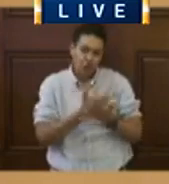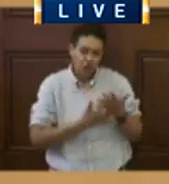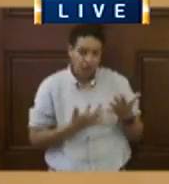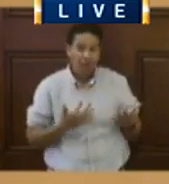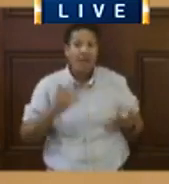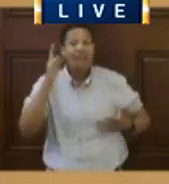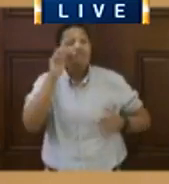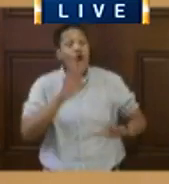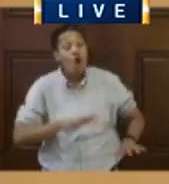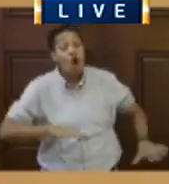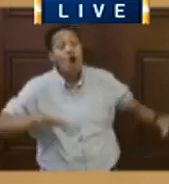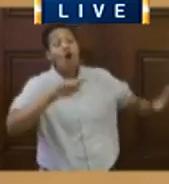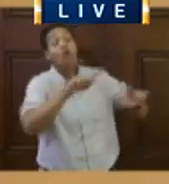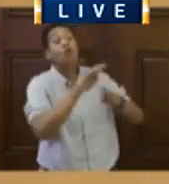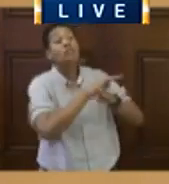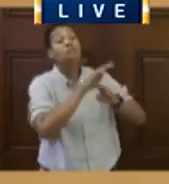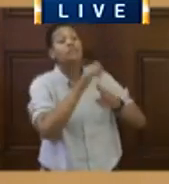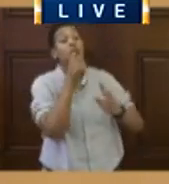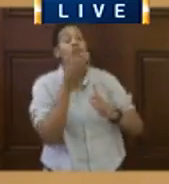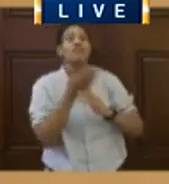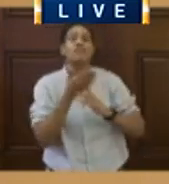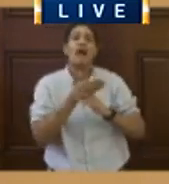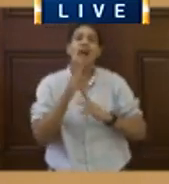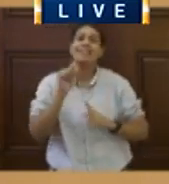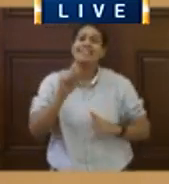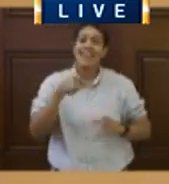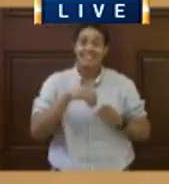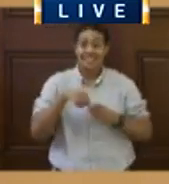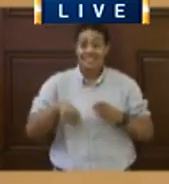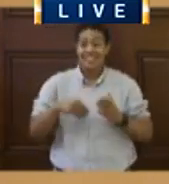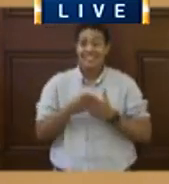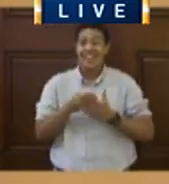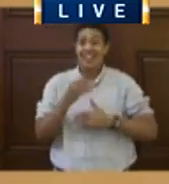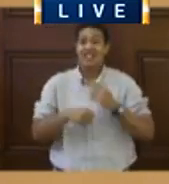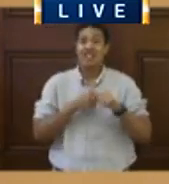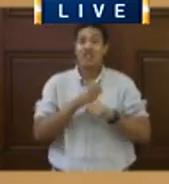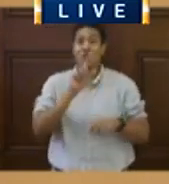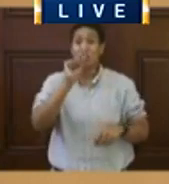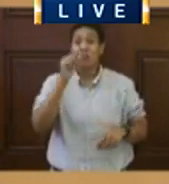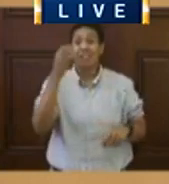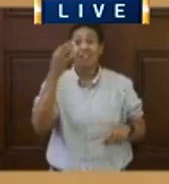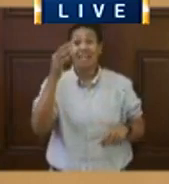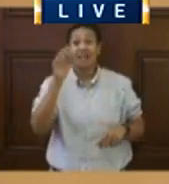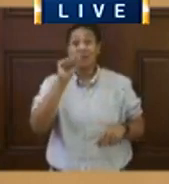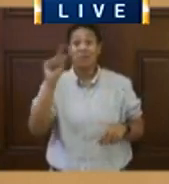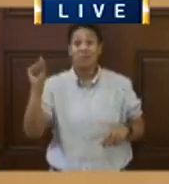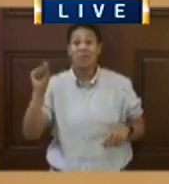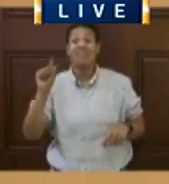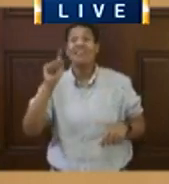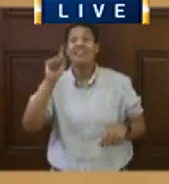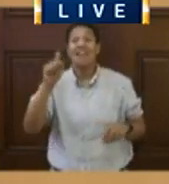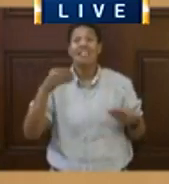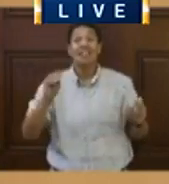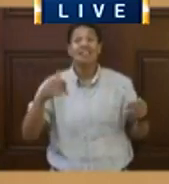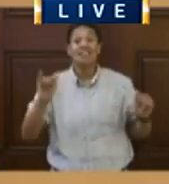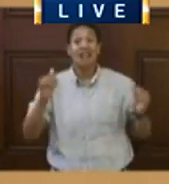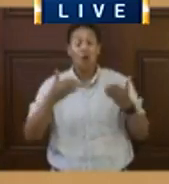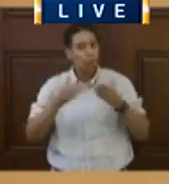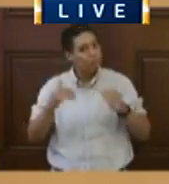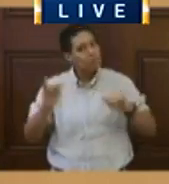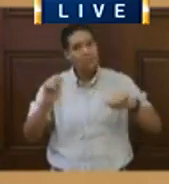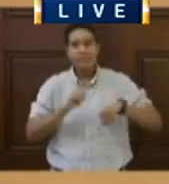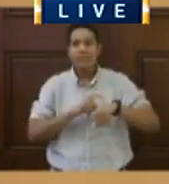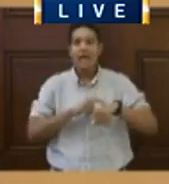those businesses that file taxes in this financial year, 2019-20, and there's still time, the tax offices are open until